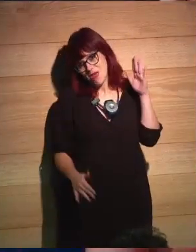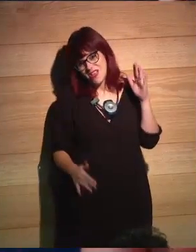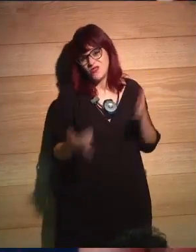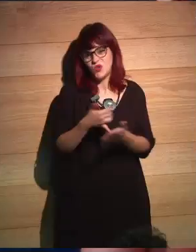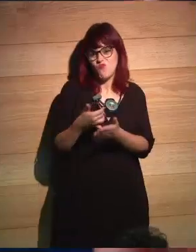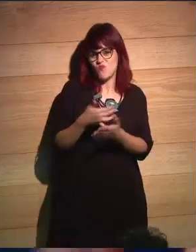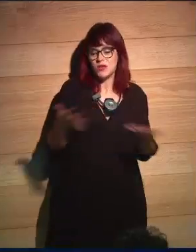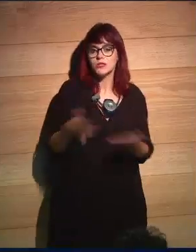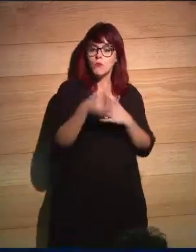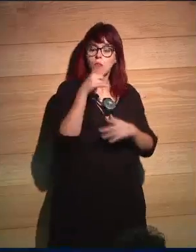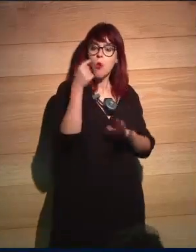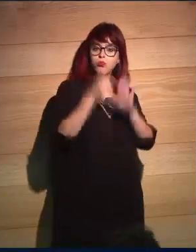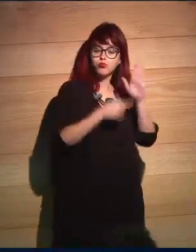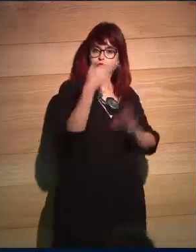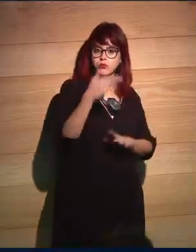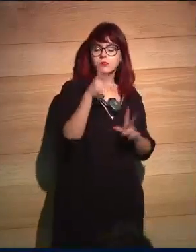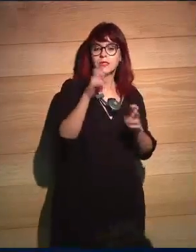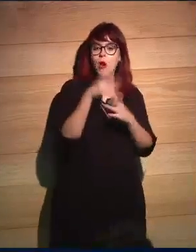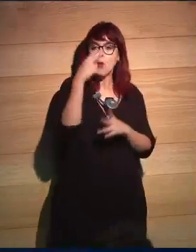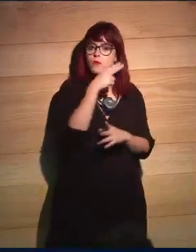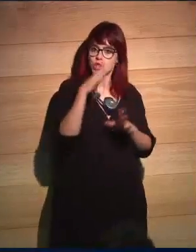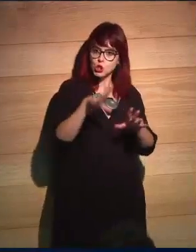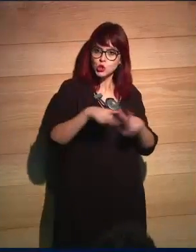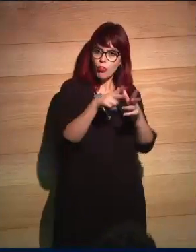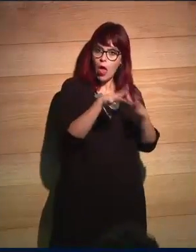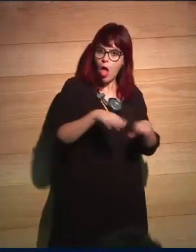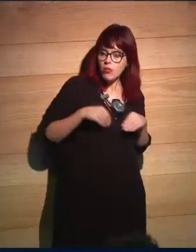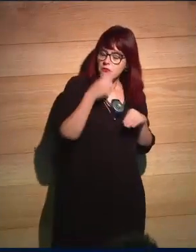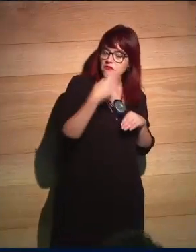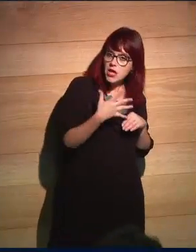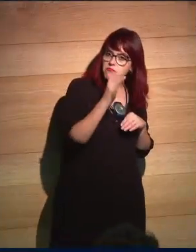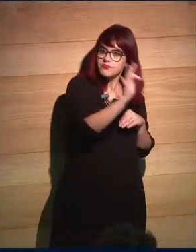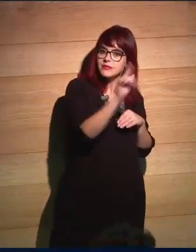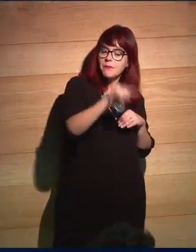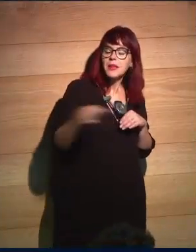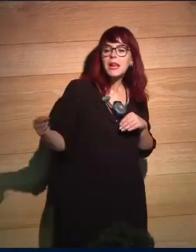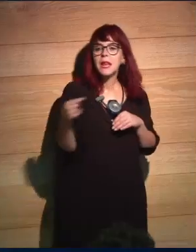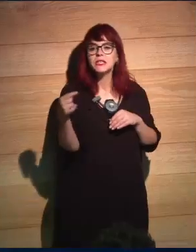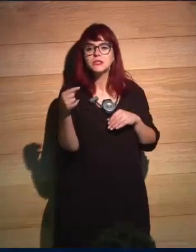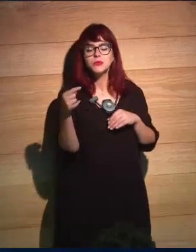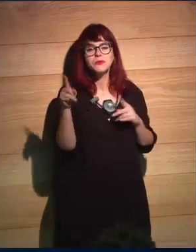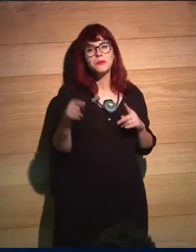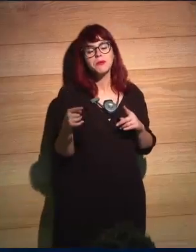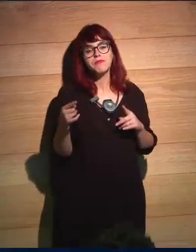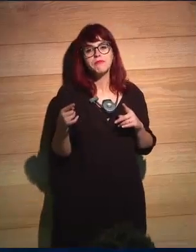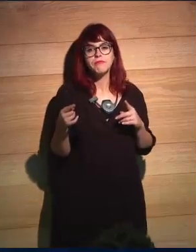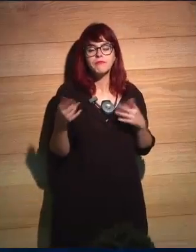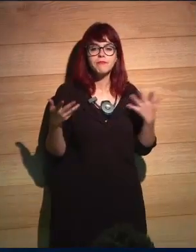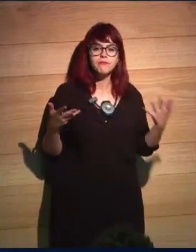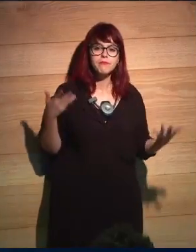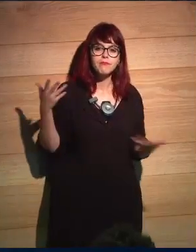some low points. As a writer, to have a social